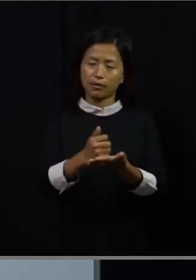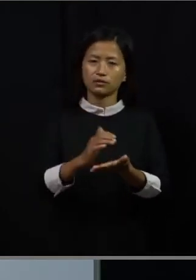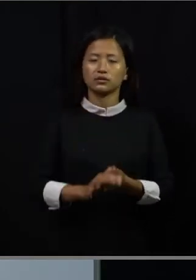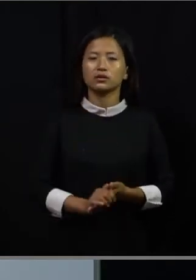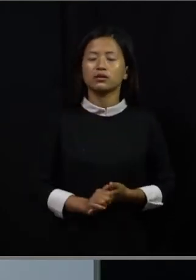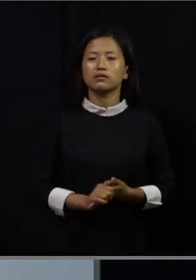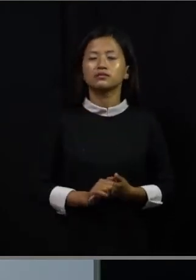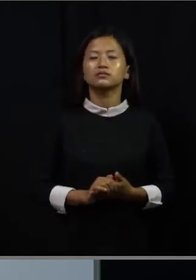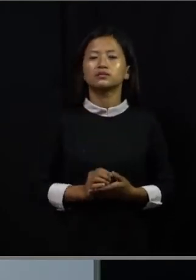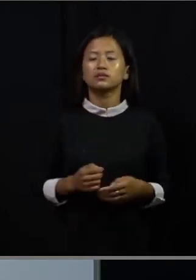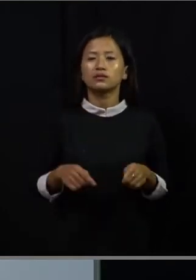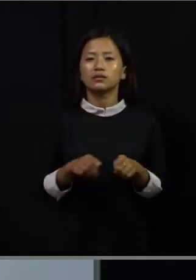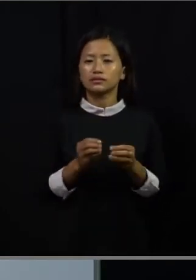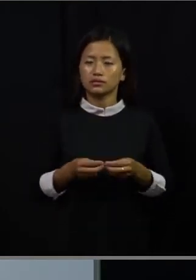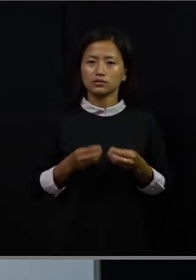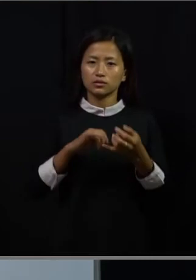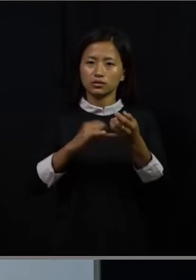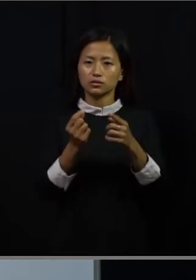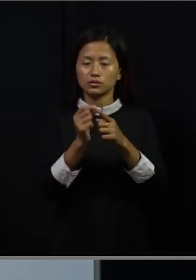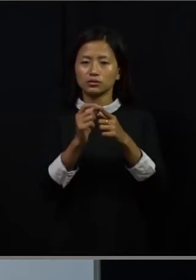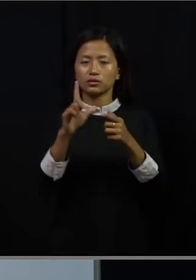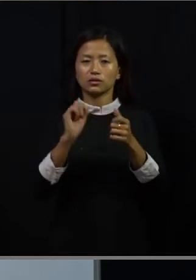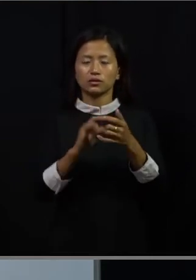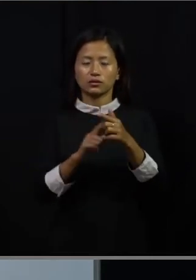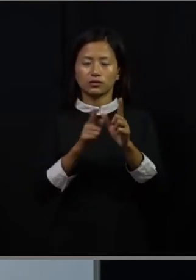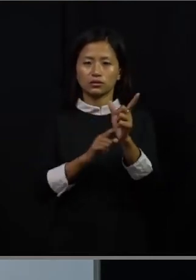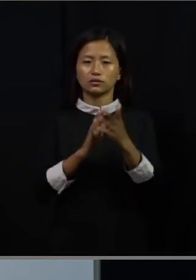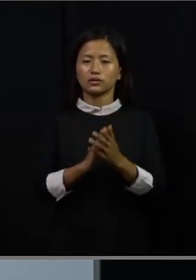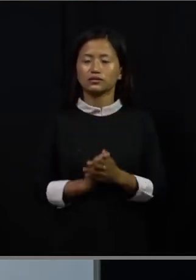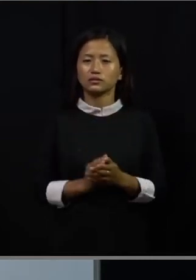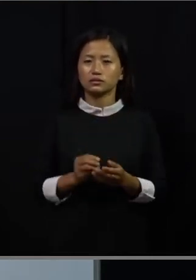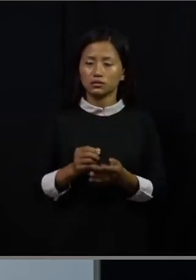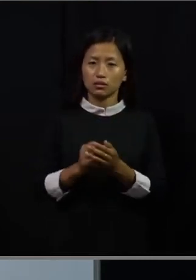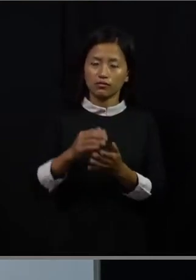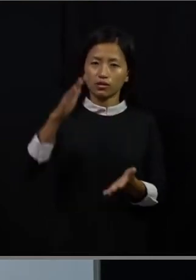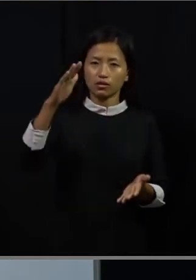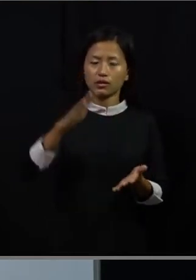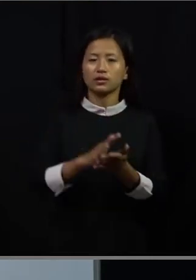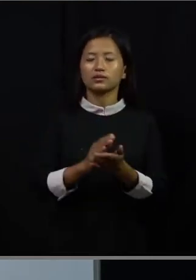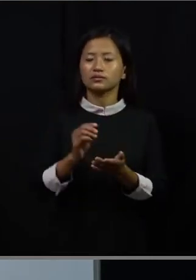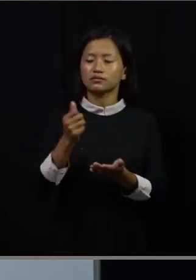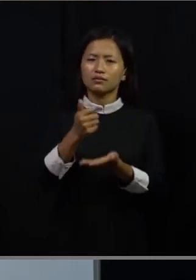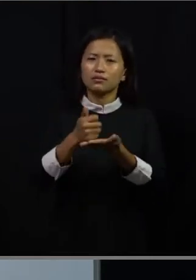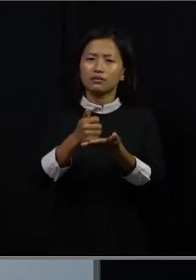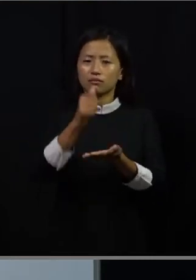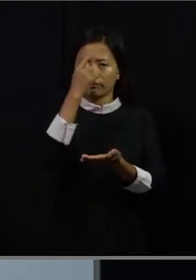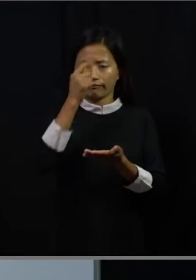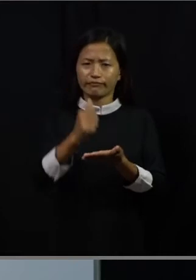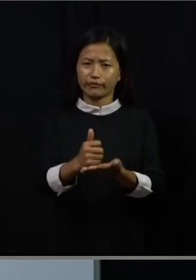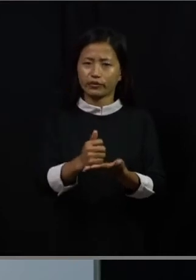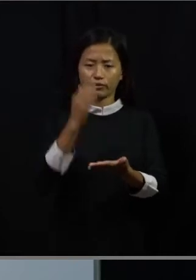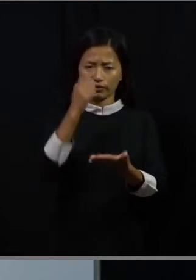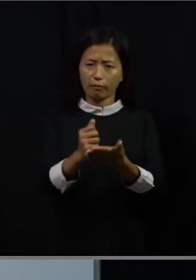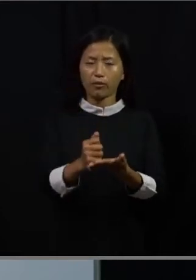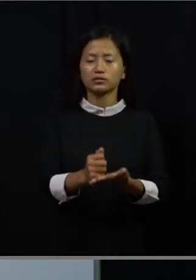For example, if the supply is very high and the demand is very less, for a particular goods, okay?